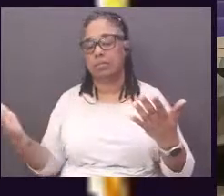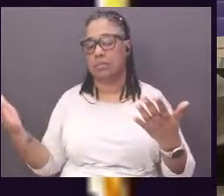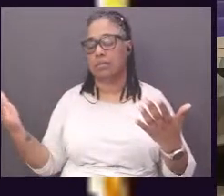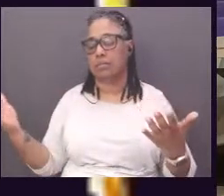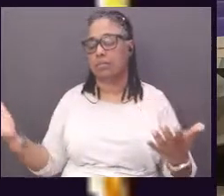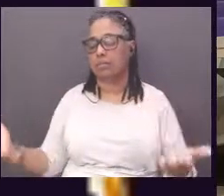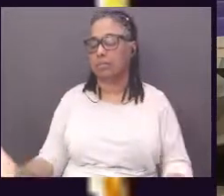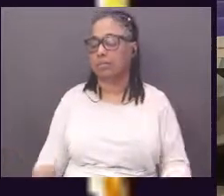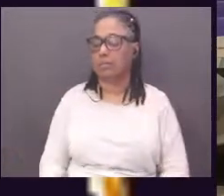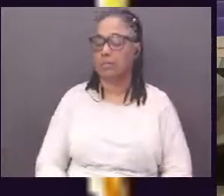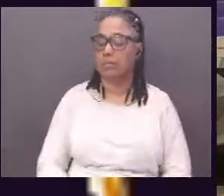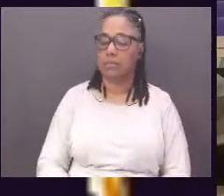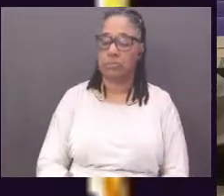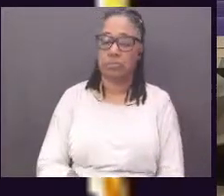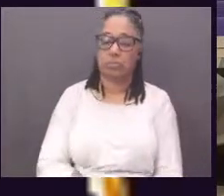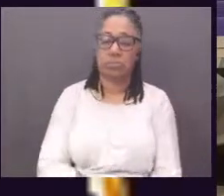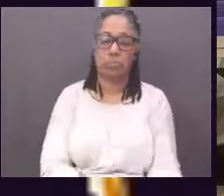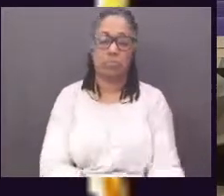anything.